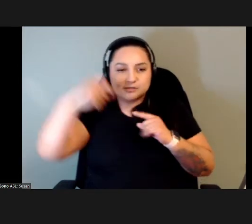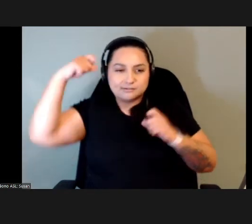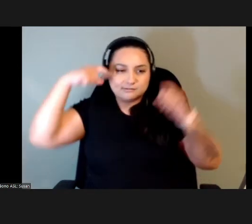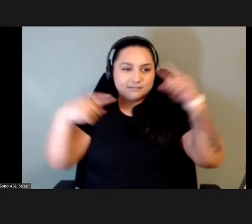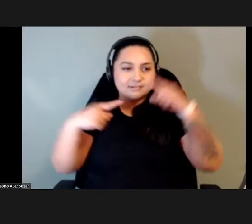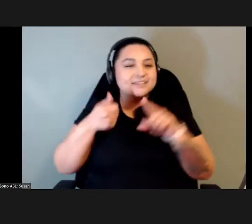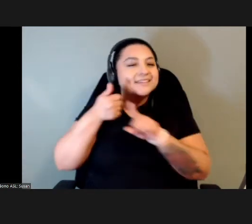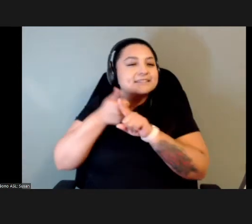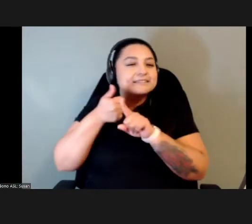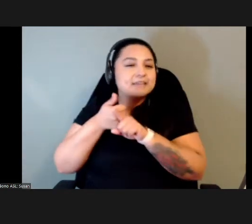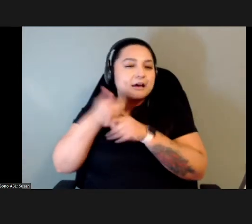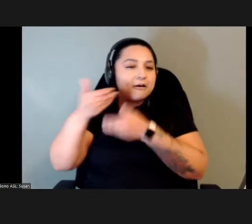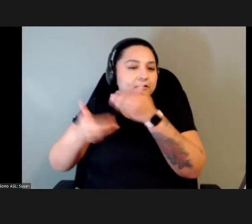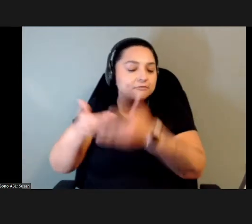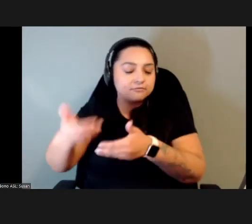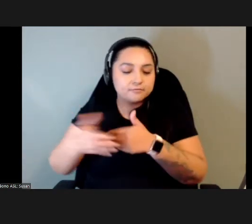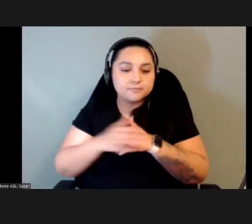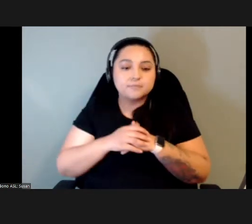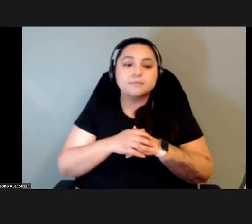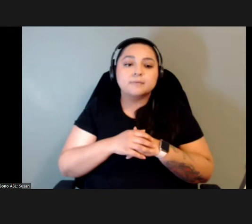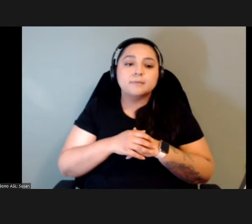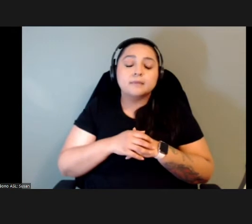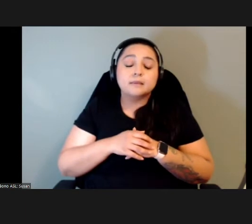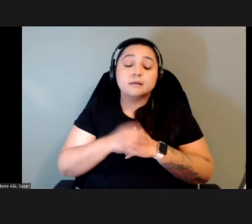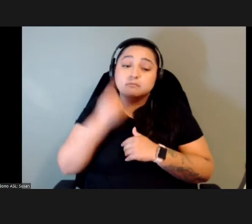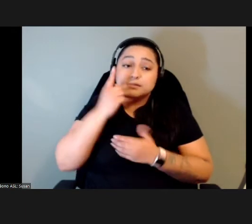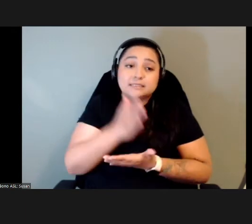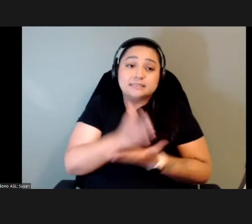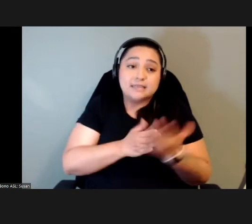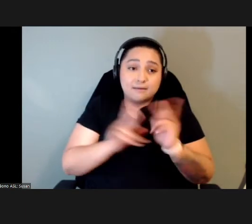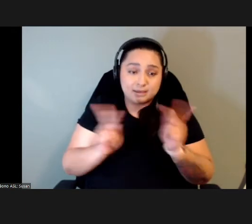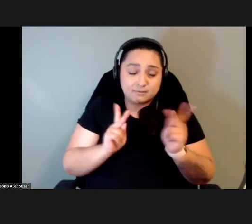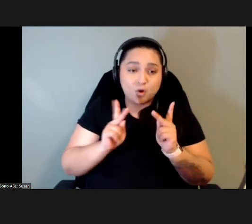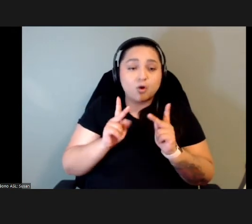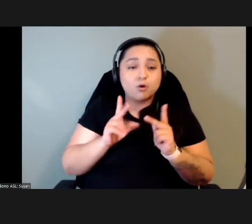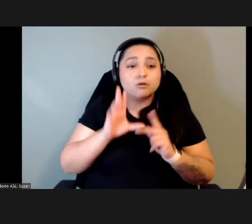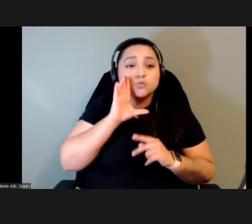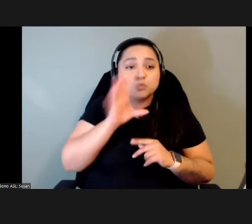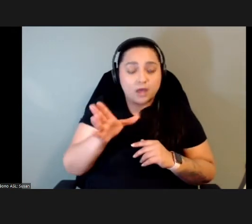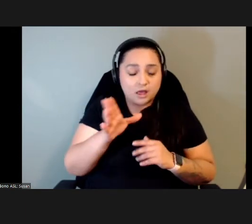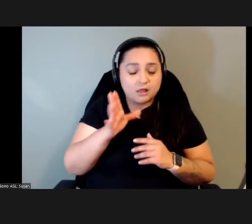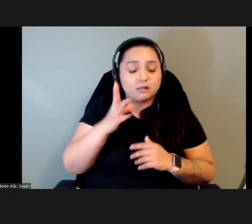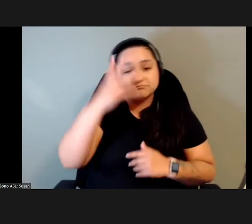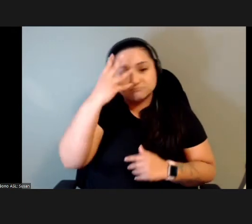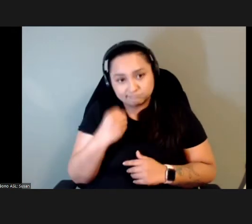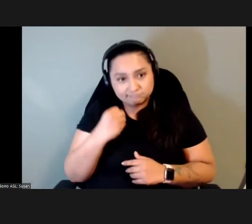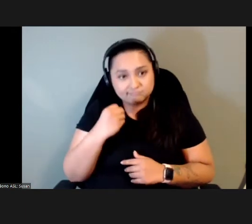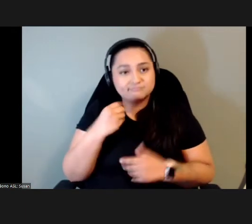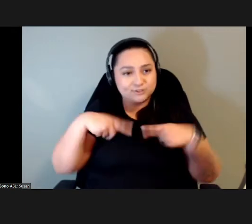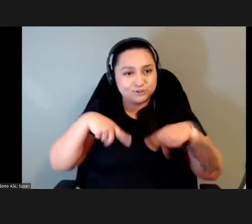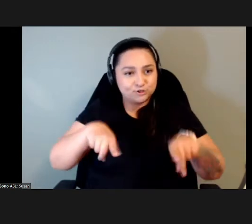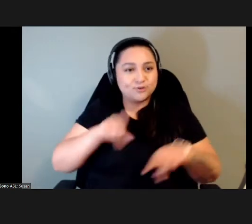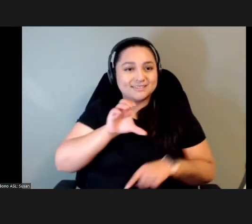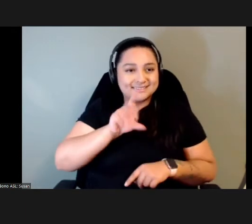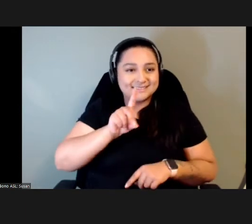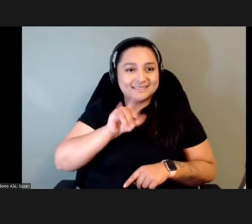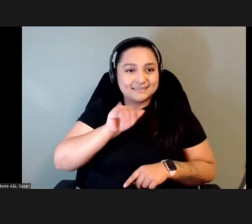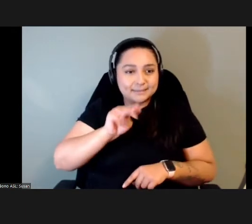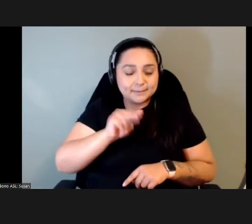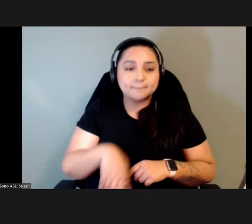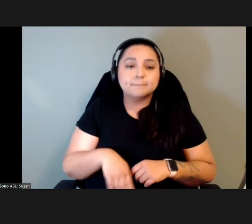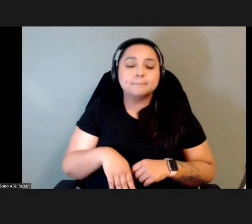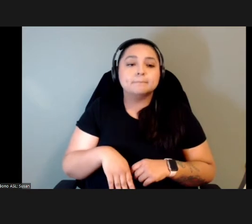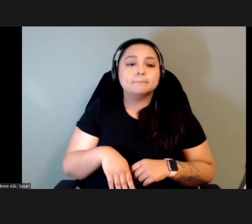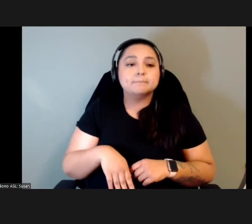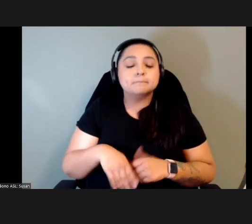So some people fall asleep during CDIM. Others, after the 10-minute mark, will begin to